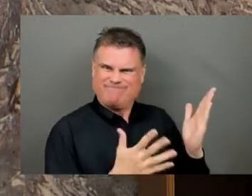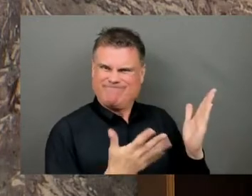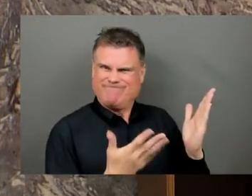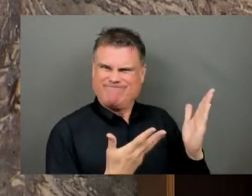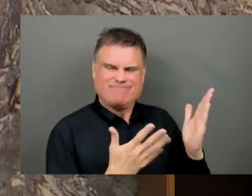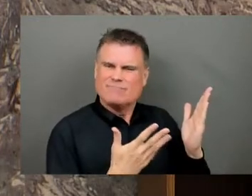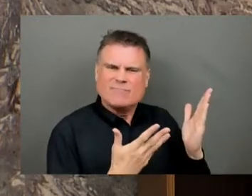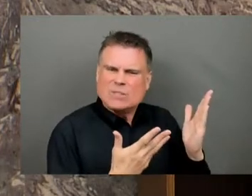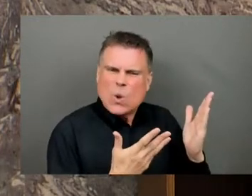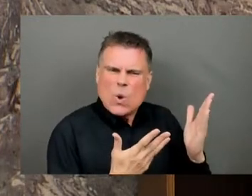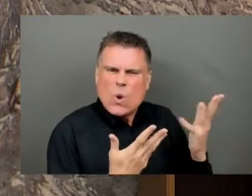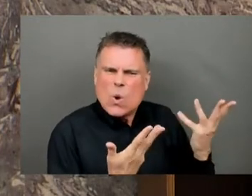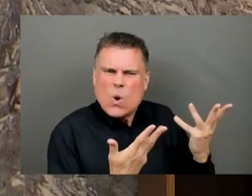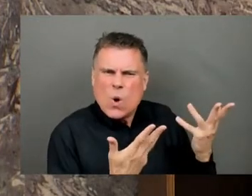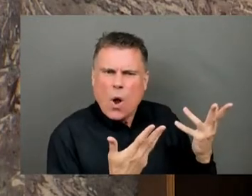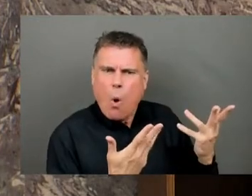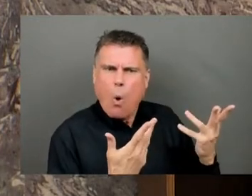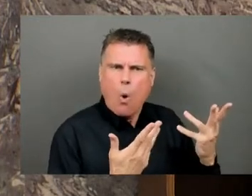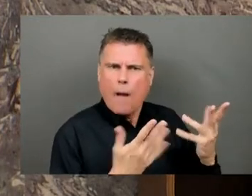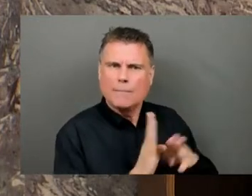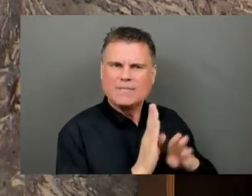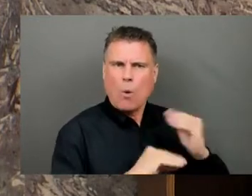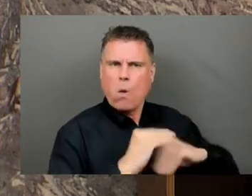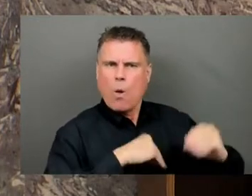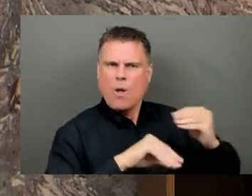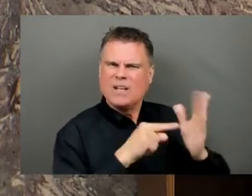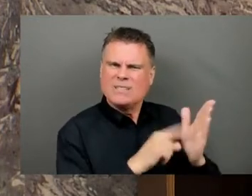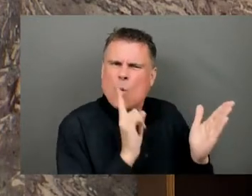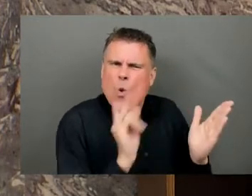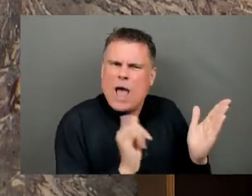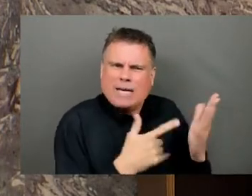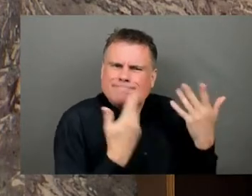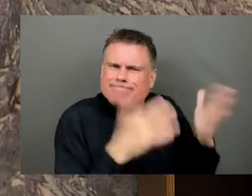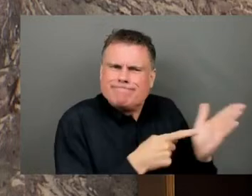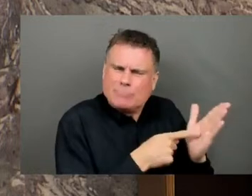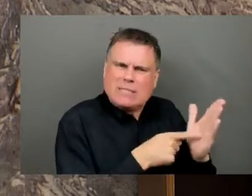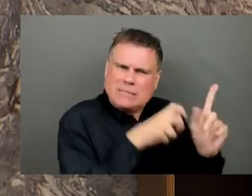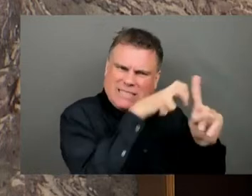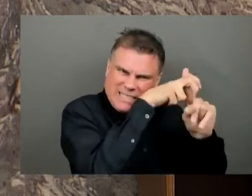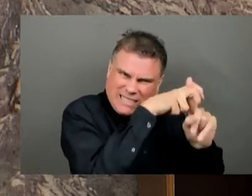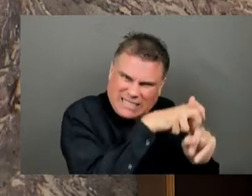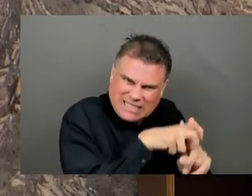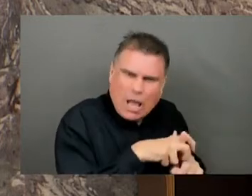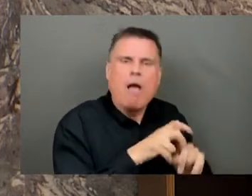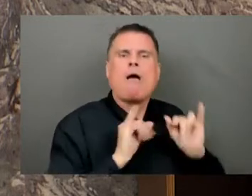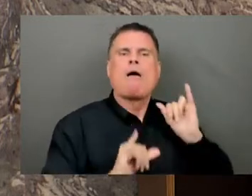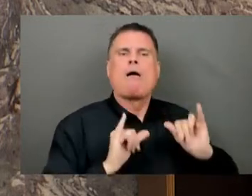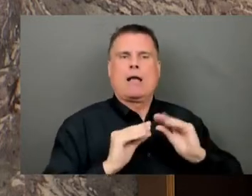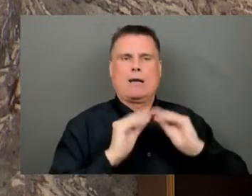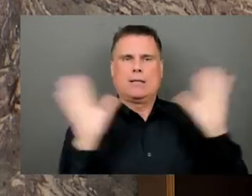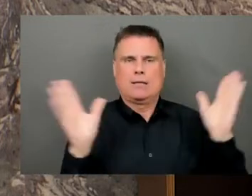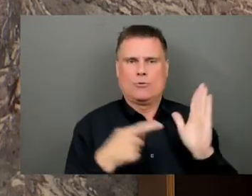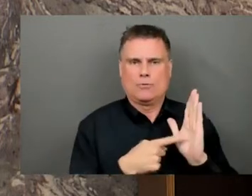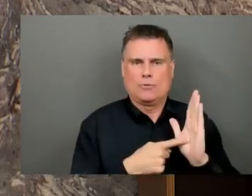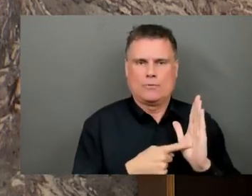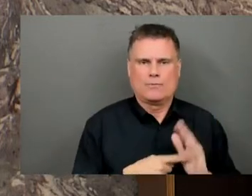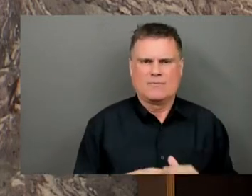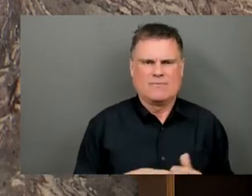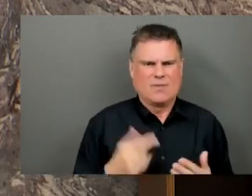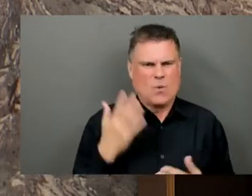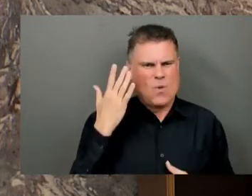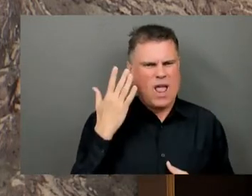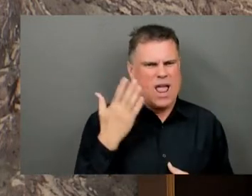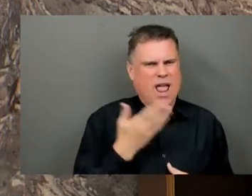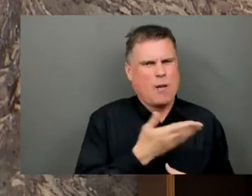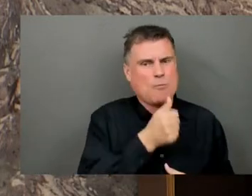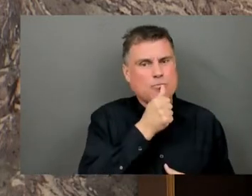that is actually impugning the ability of private individuals and companies from accessing grants